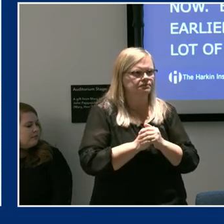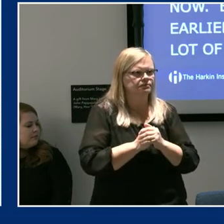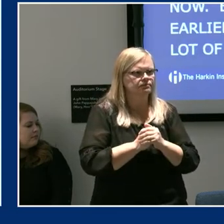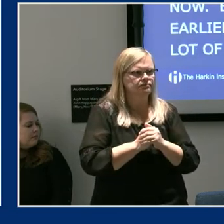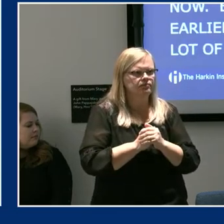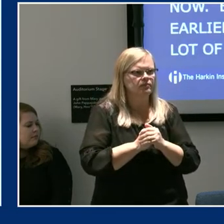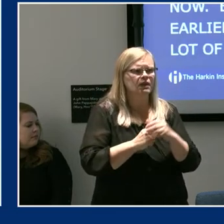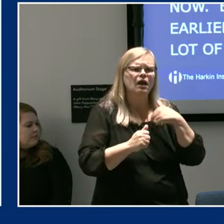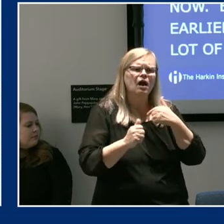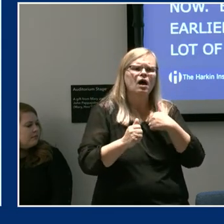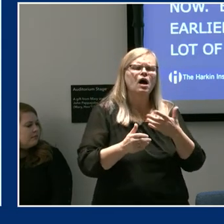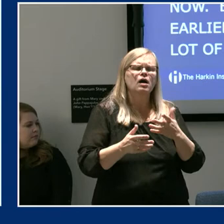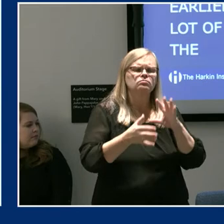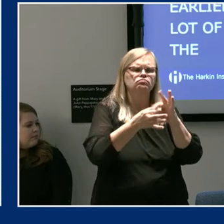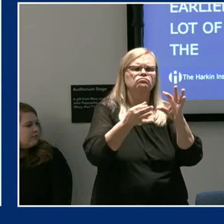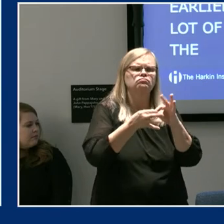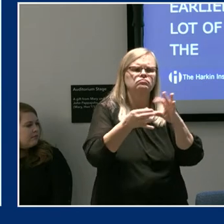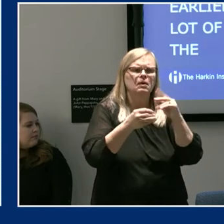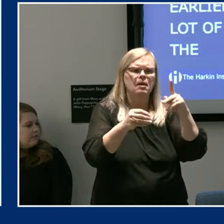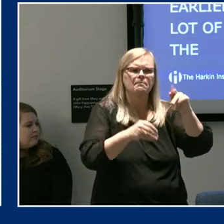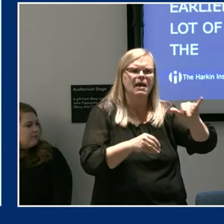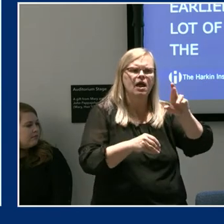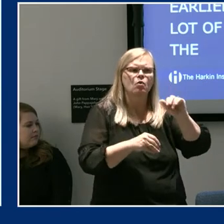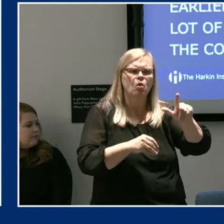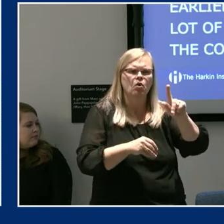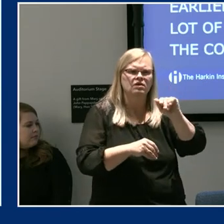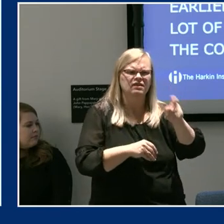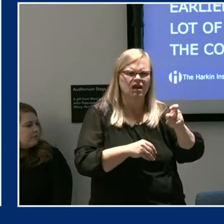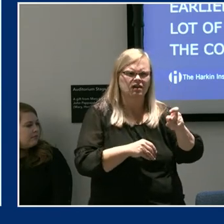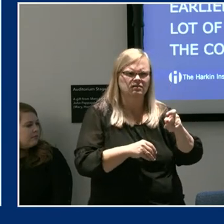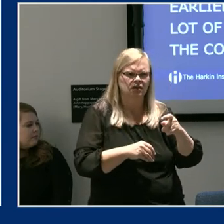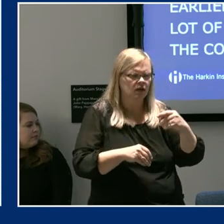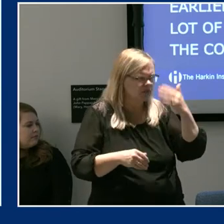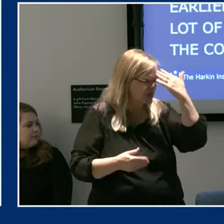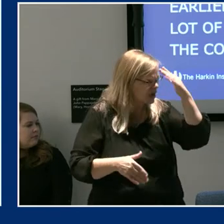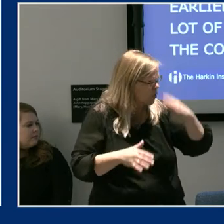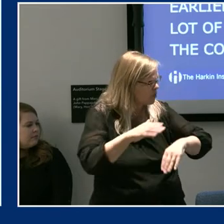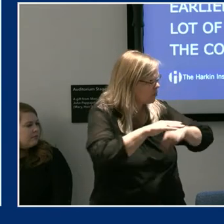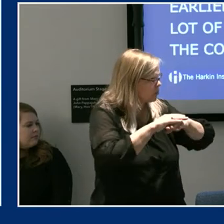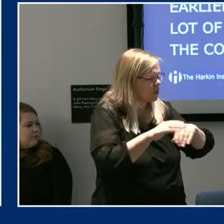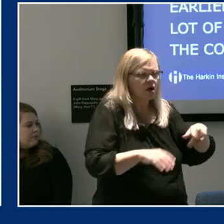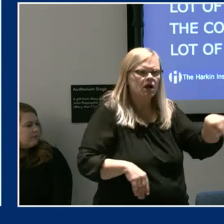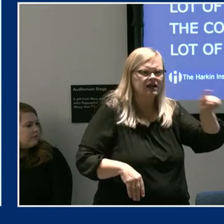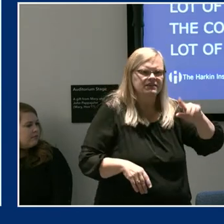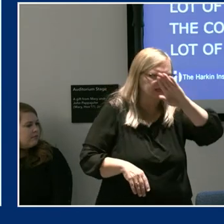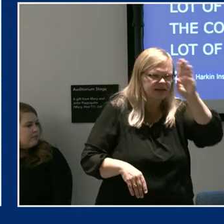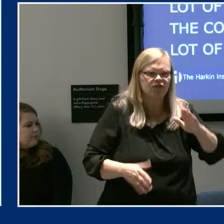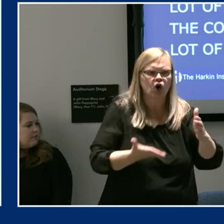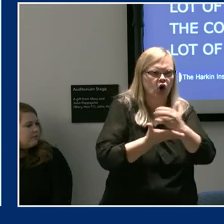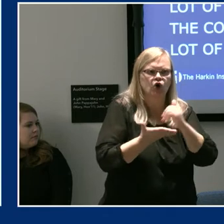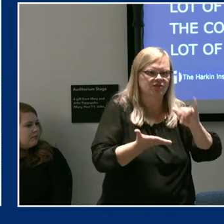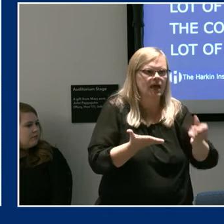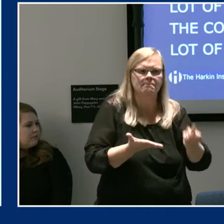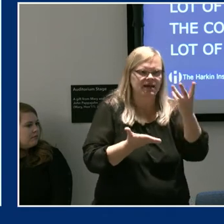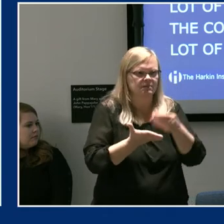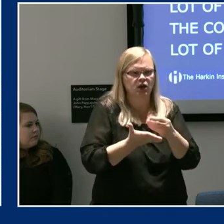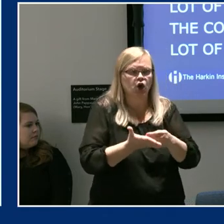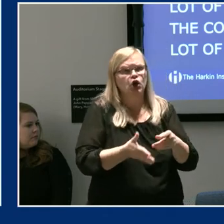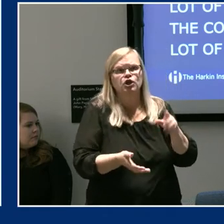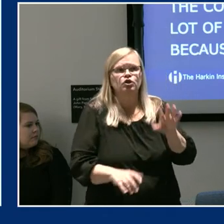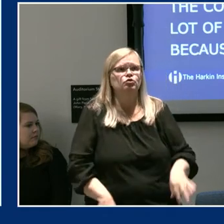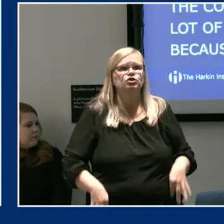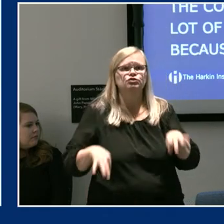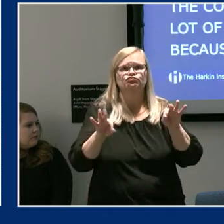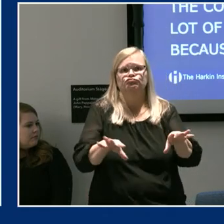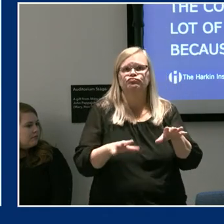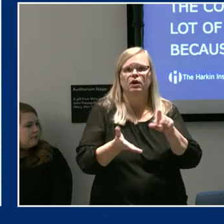And I brought up the payroll tax cap. A lot of people don't even know there's a cap because they've never made that much money, and they assume you pay Social